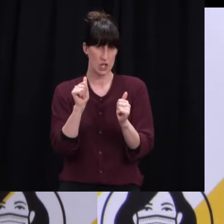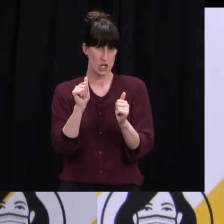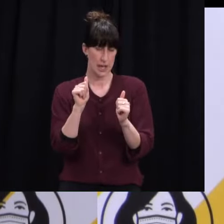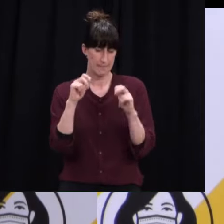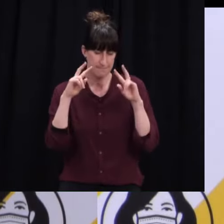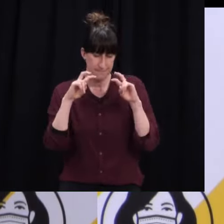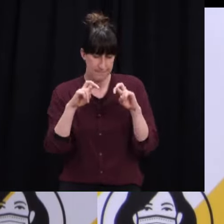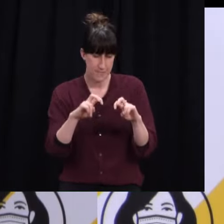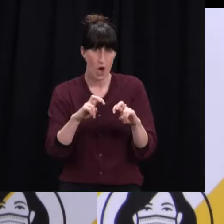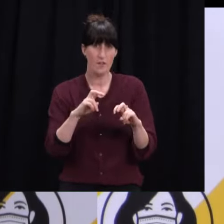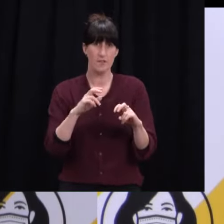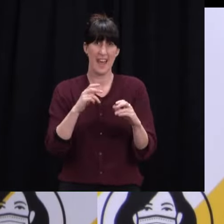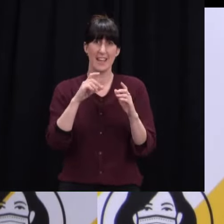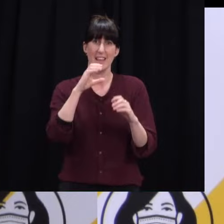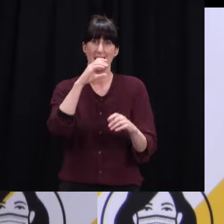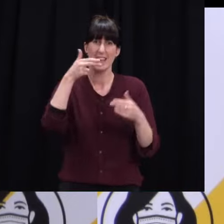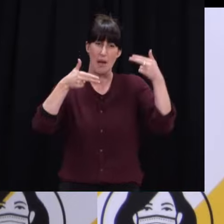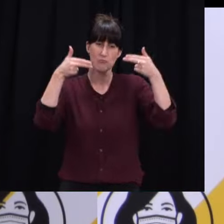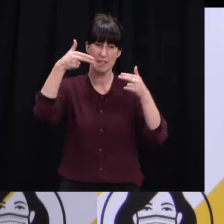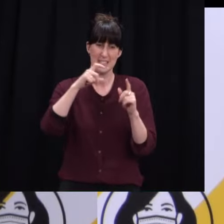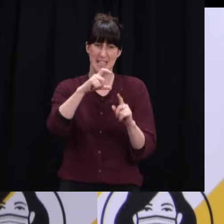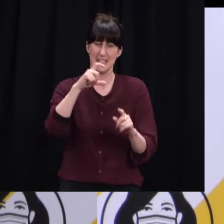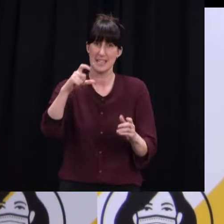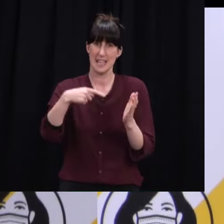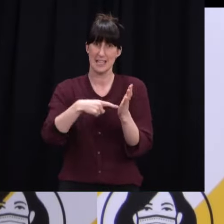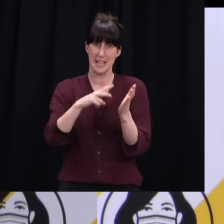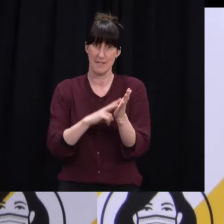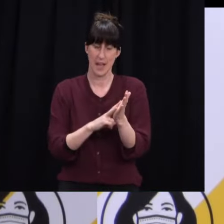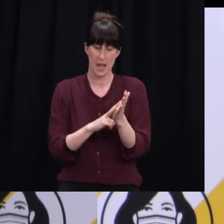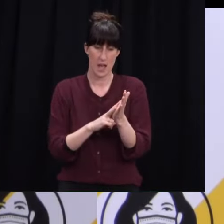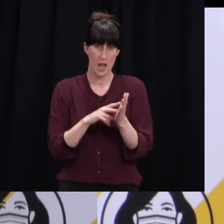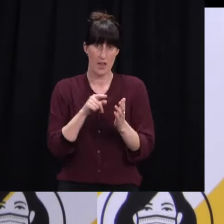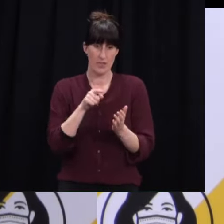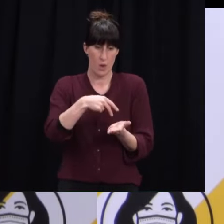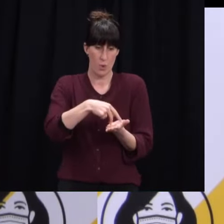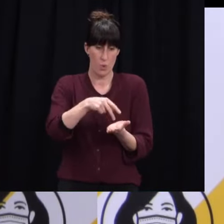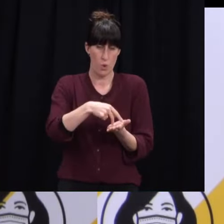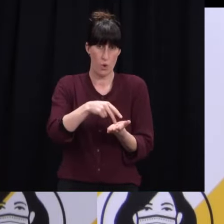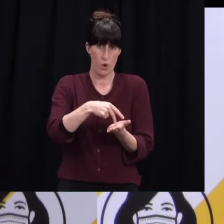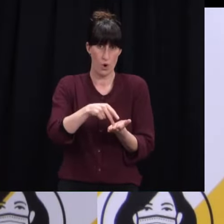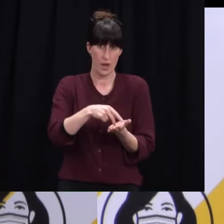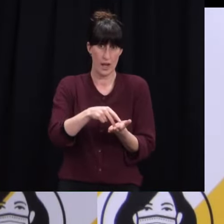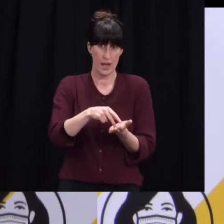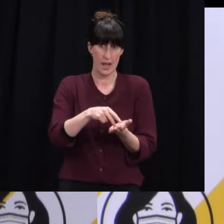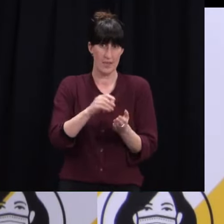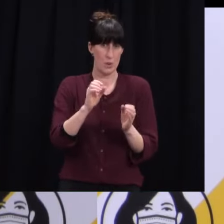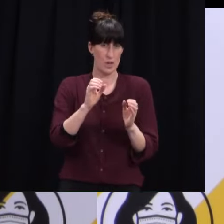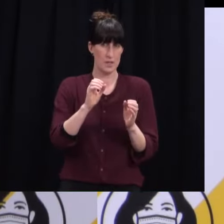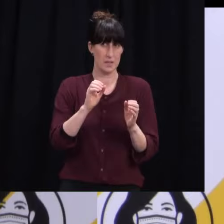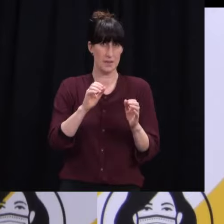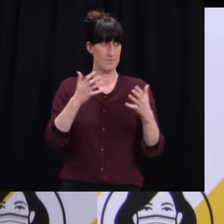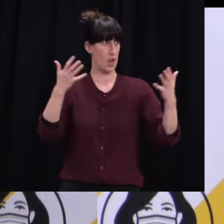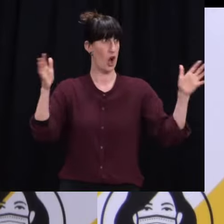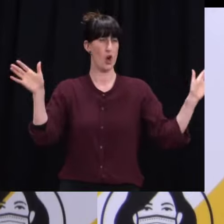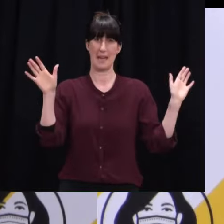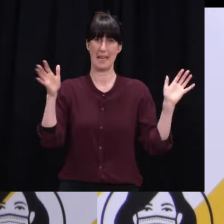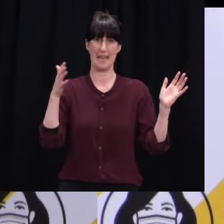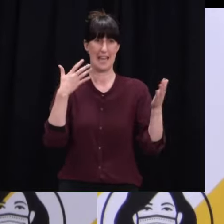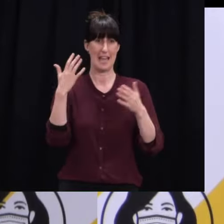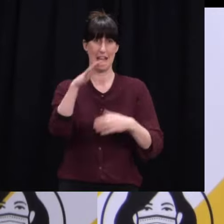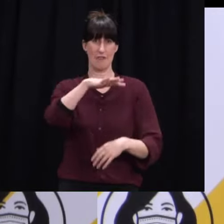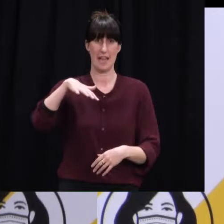that walkway, which does not have a lid, it is the same airspace as the exercise area, and if so, have you identified